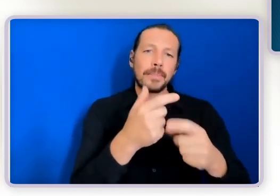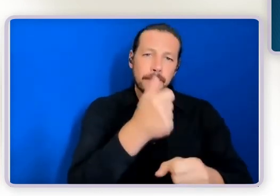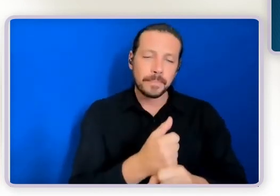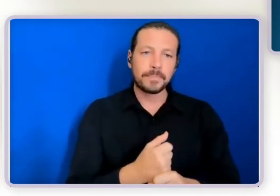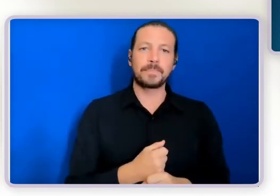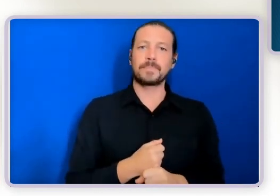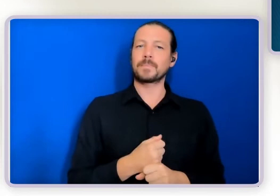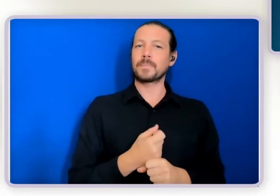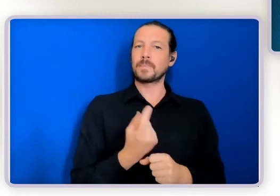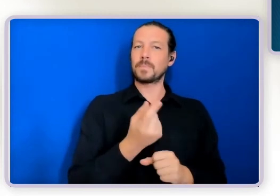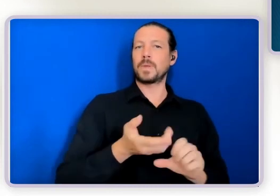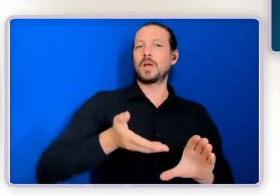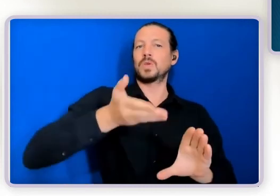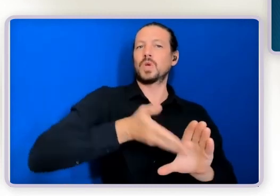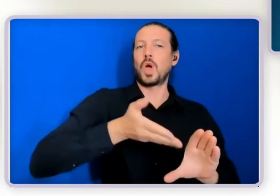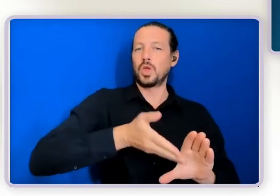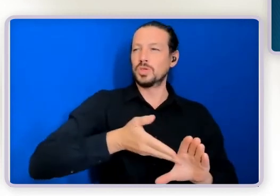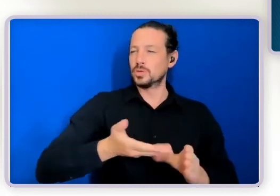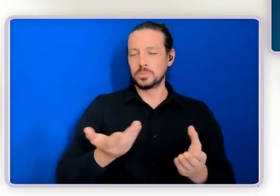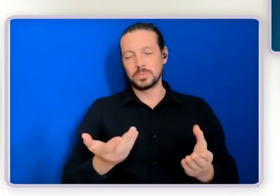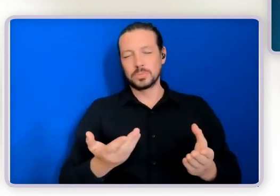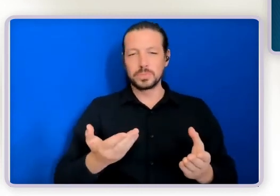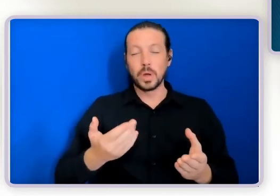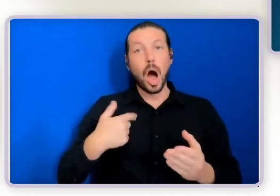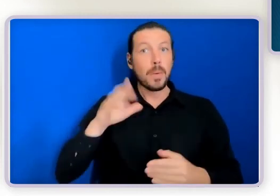a psychology firm that I had a lot of respect for.